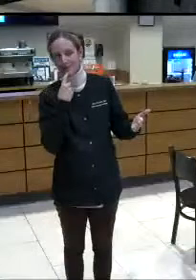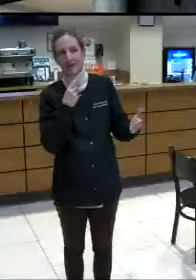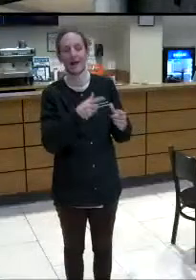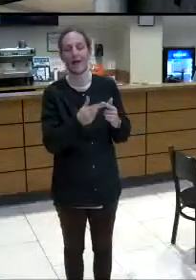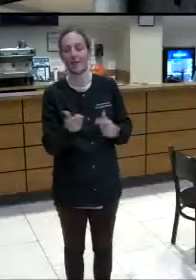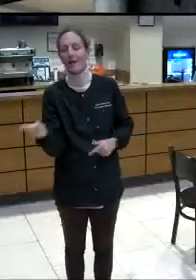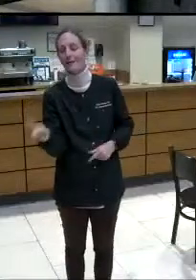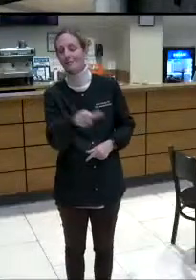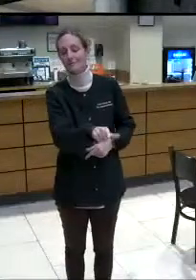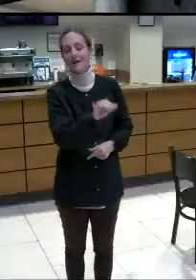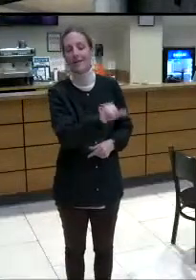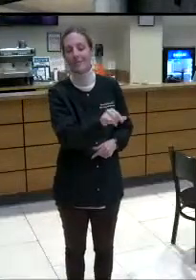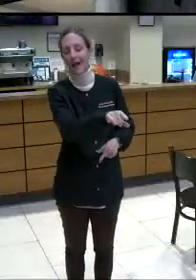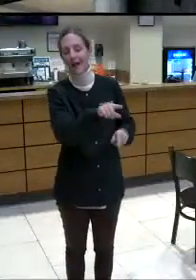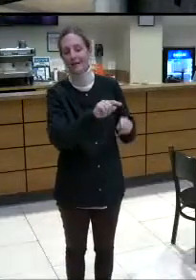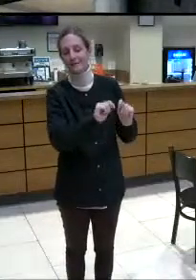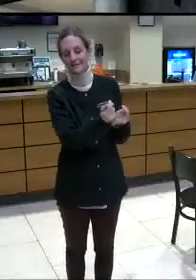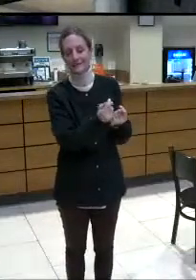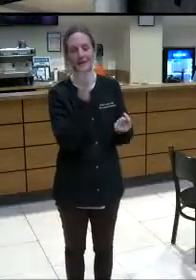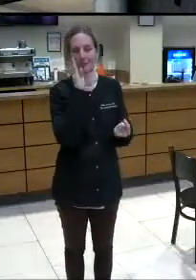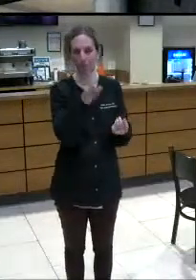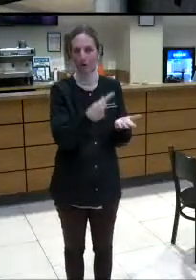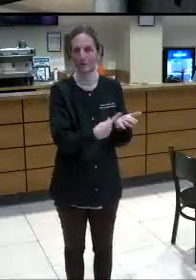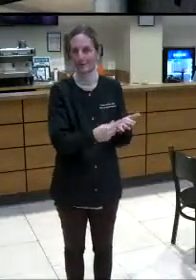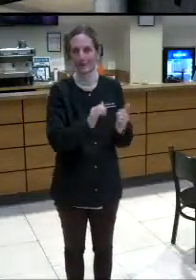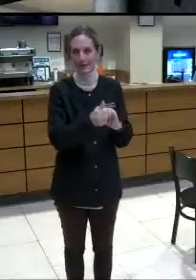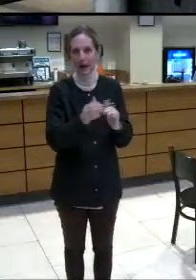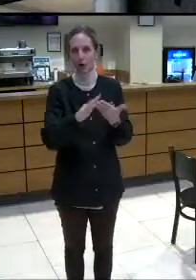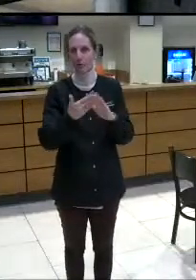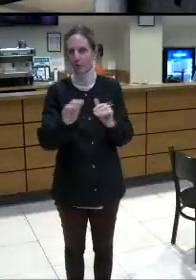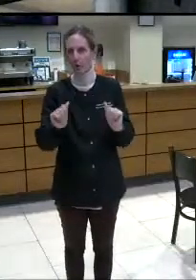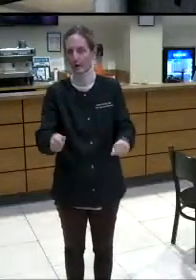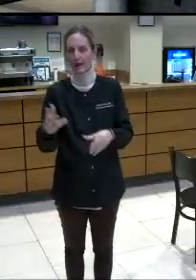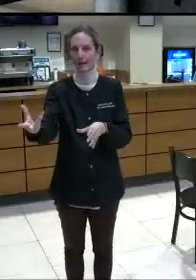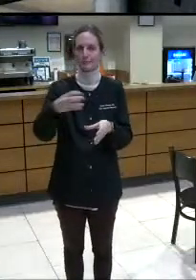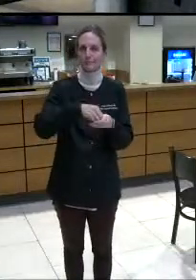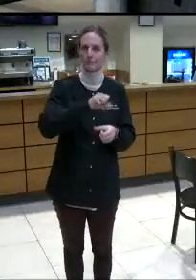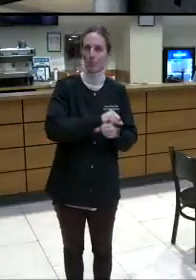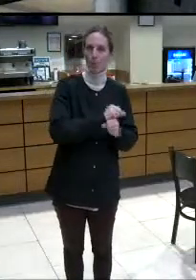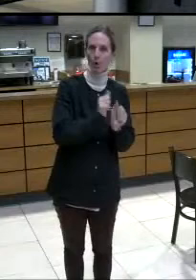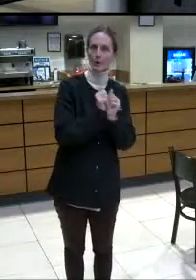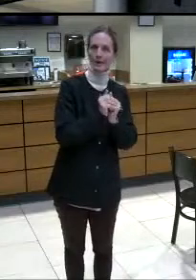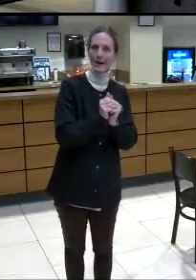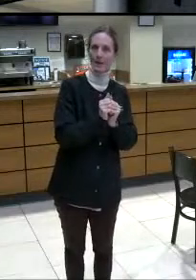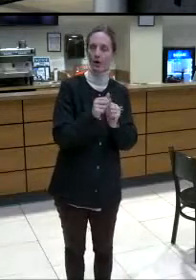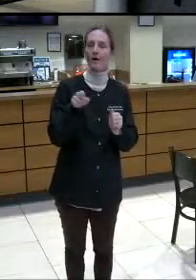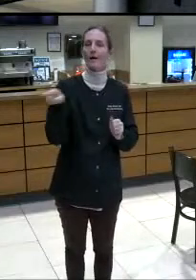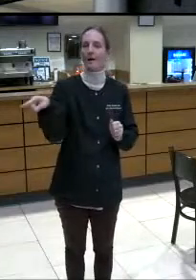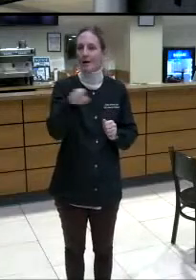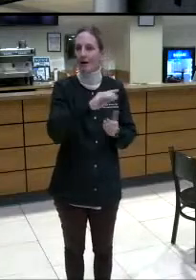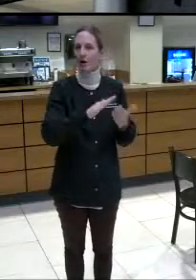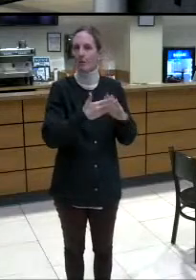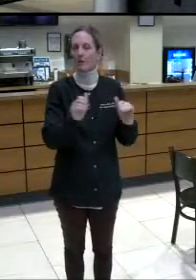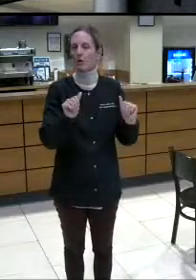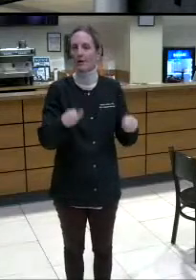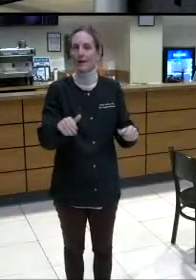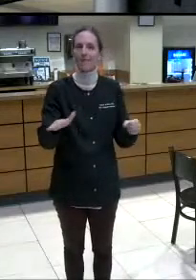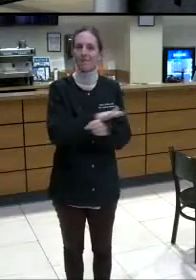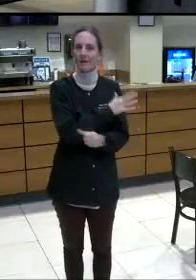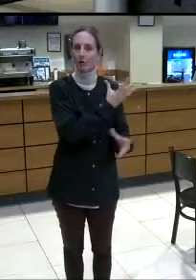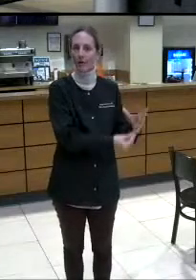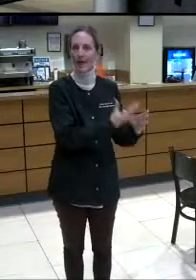at ways that the community can work with us and engage with us to fill those gaps. So those are the 3 groups that will be presenting from the school district,